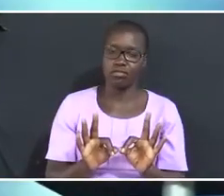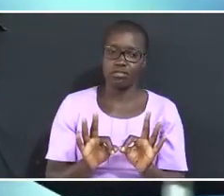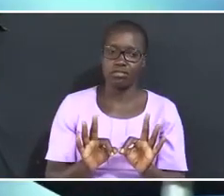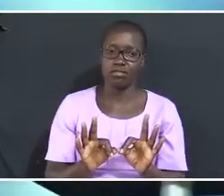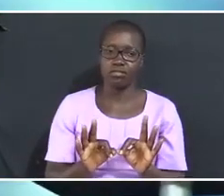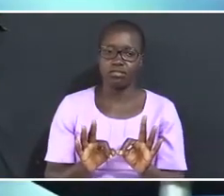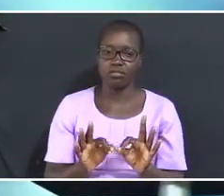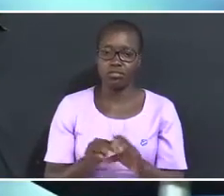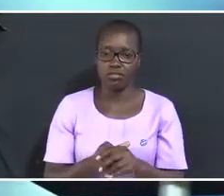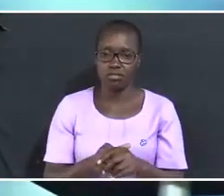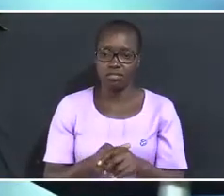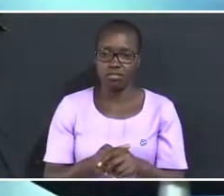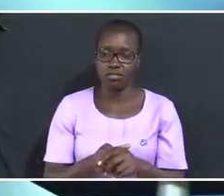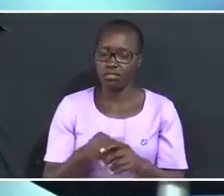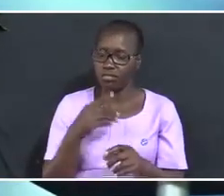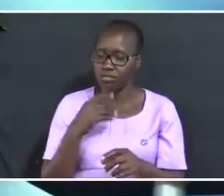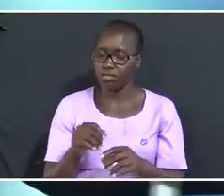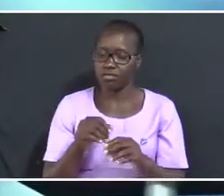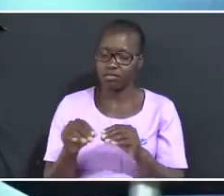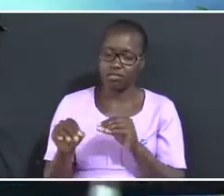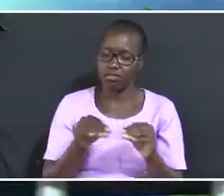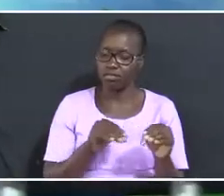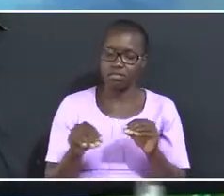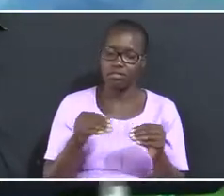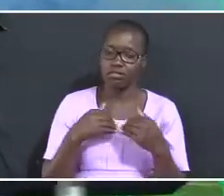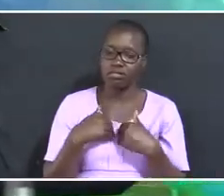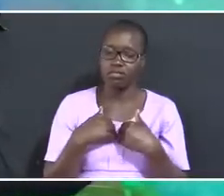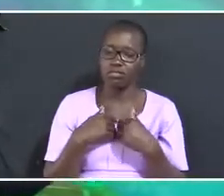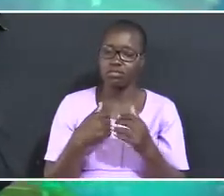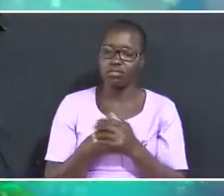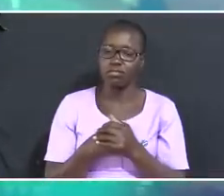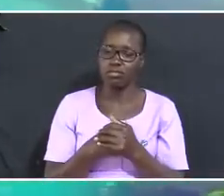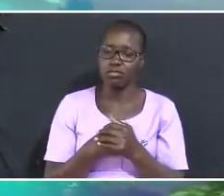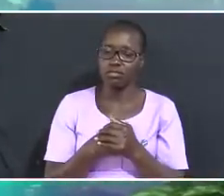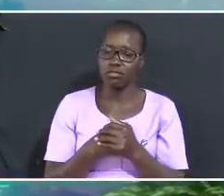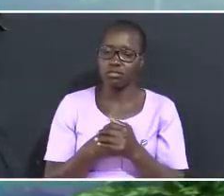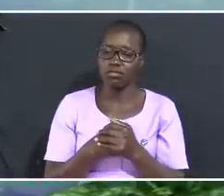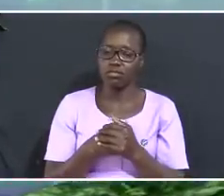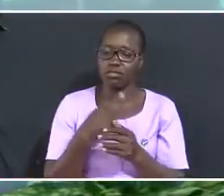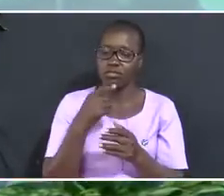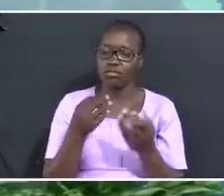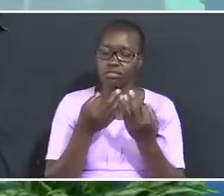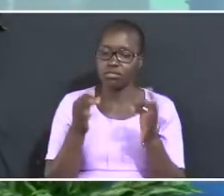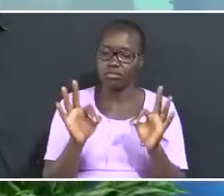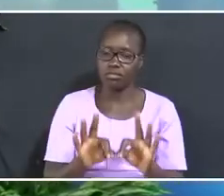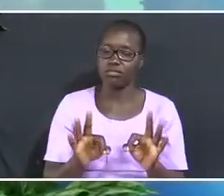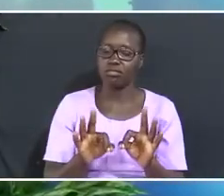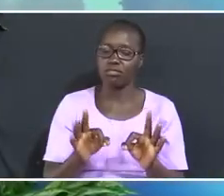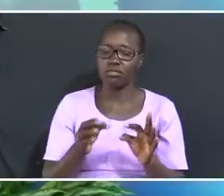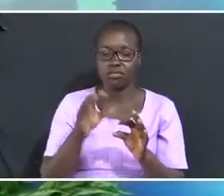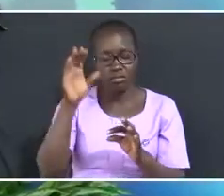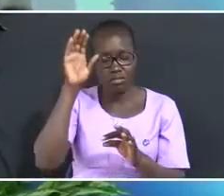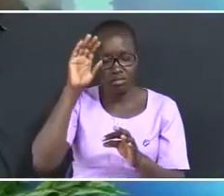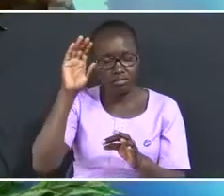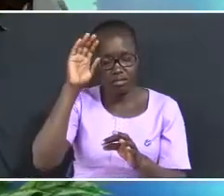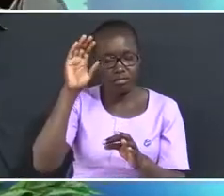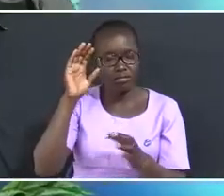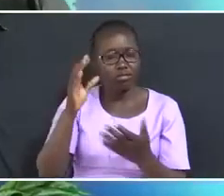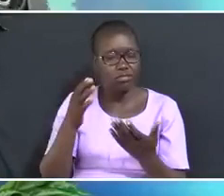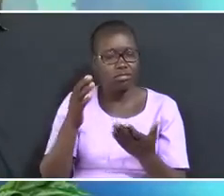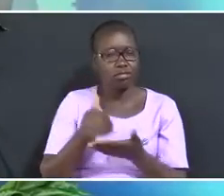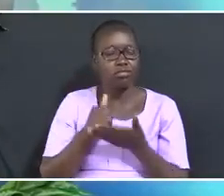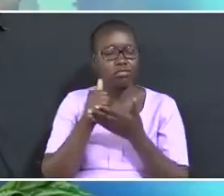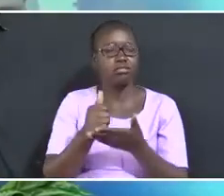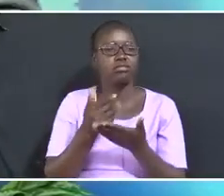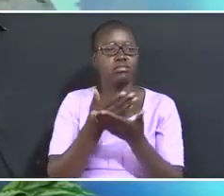So they began those movements. So the kind of freedom we are considering will